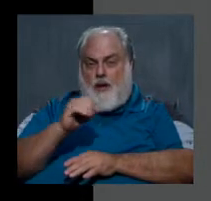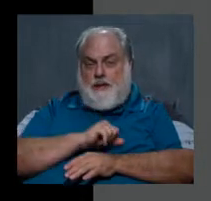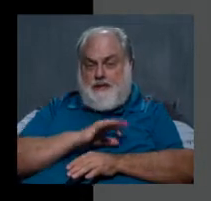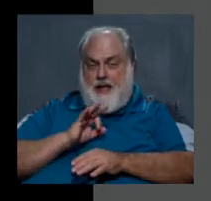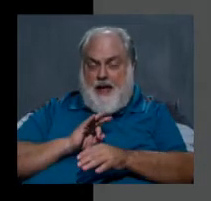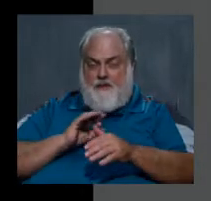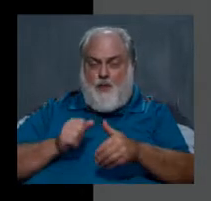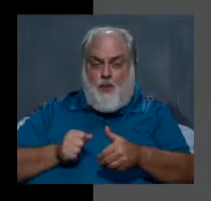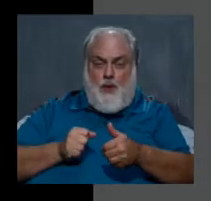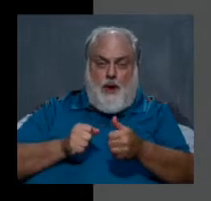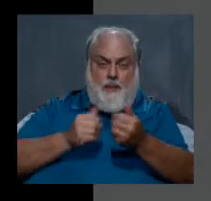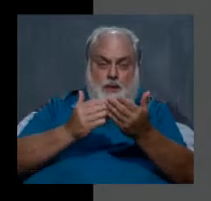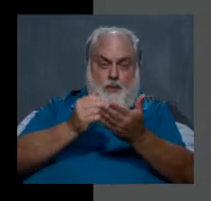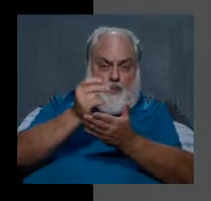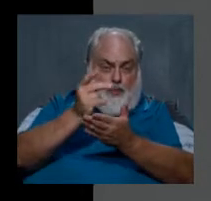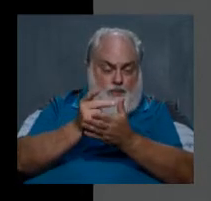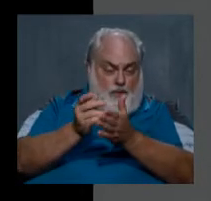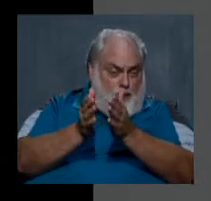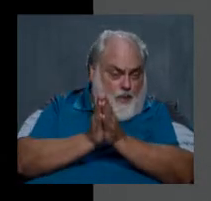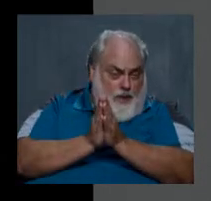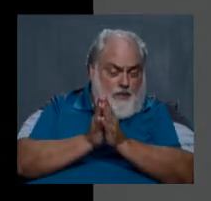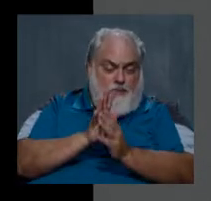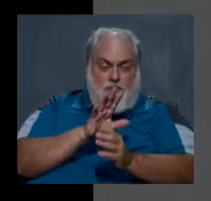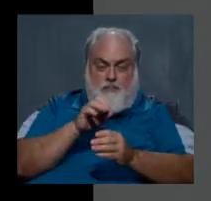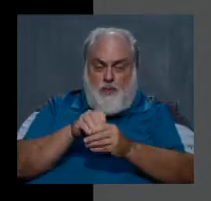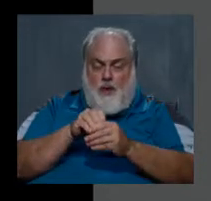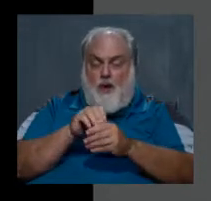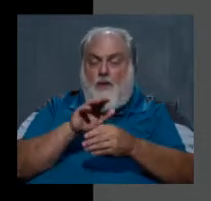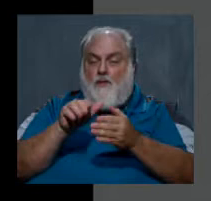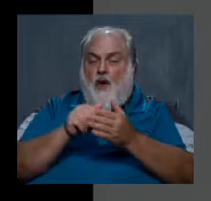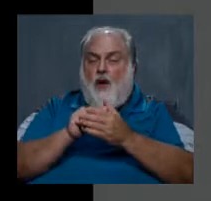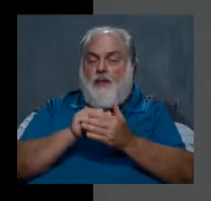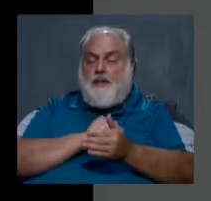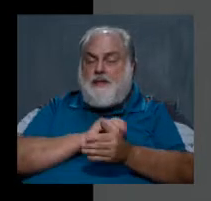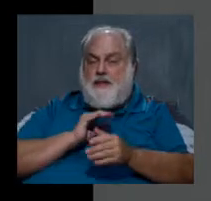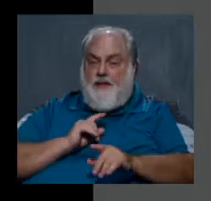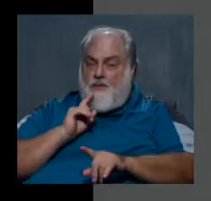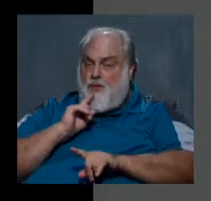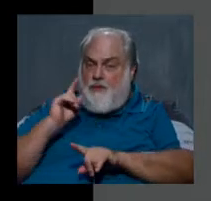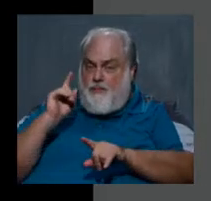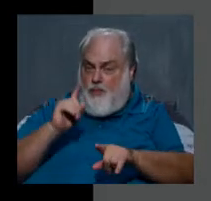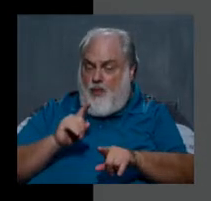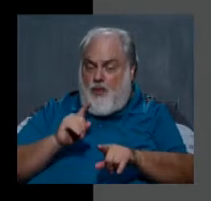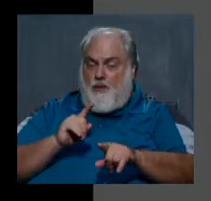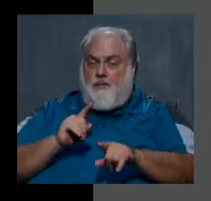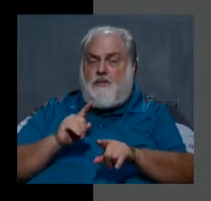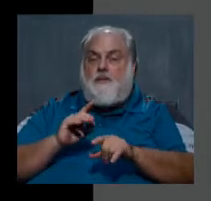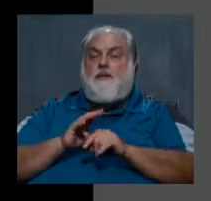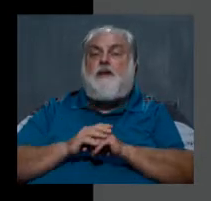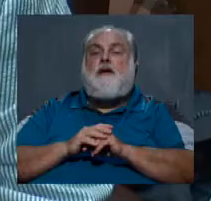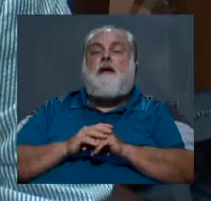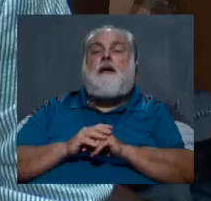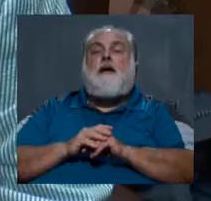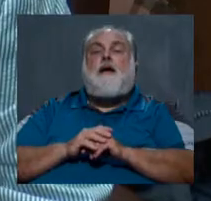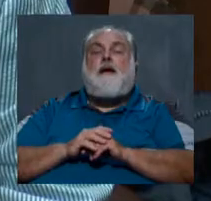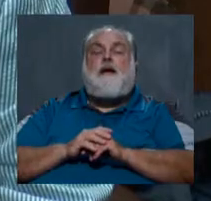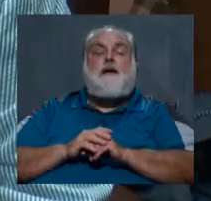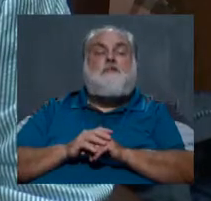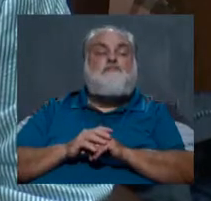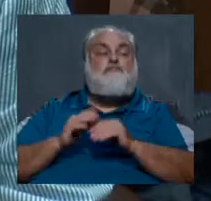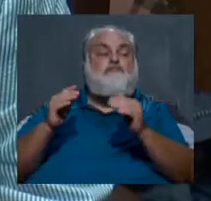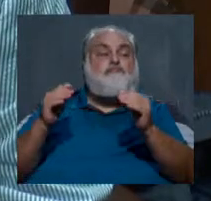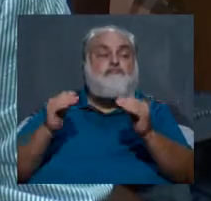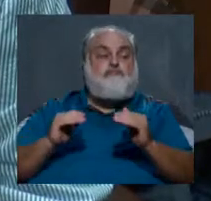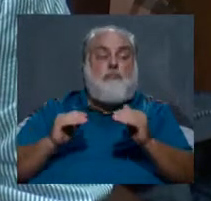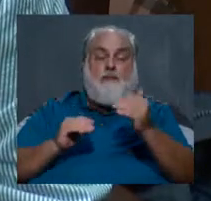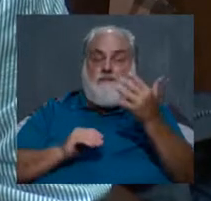of the request, subject to compliance with the comments and conditions, as outlined in paragraphs D, E, and F of the Agenda Staff Report.